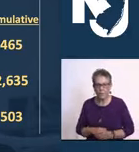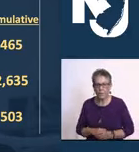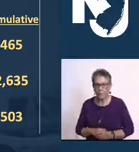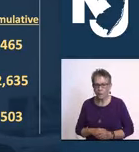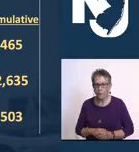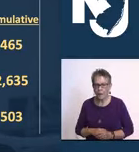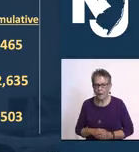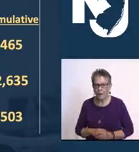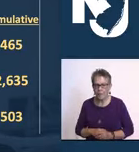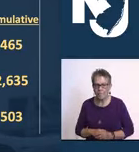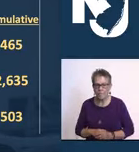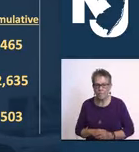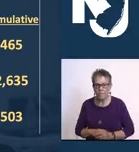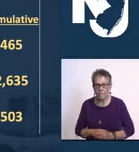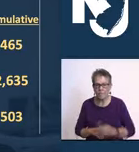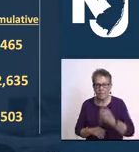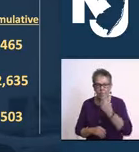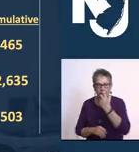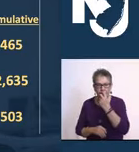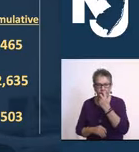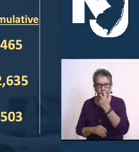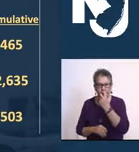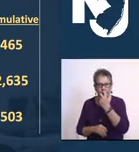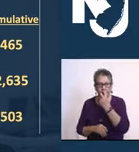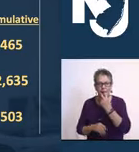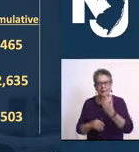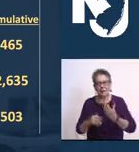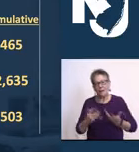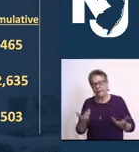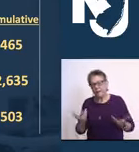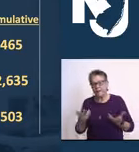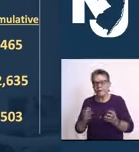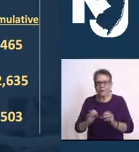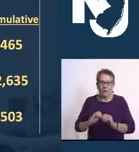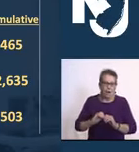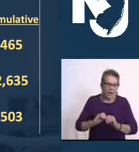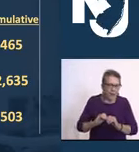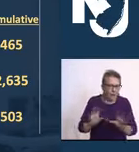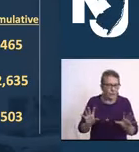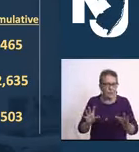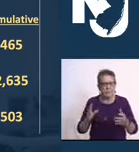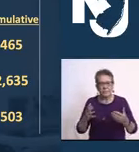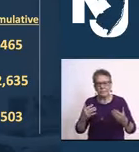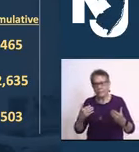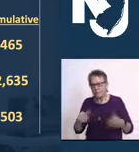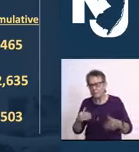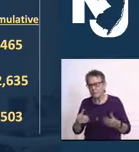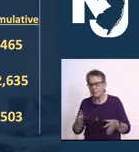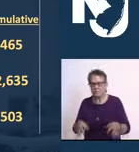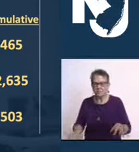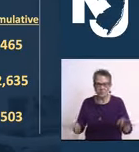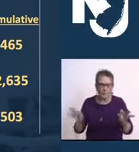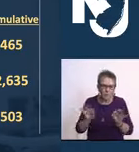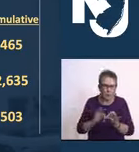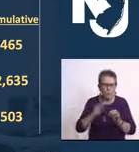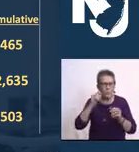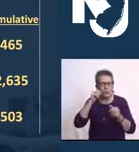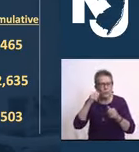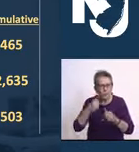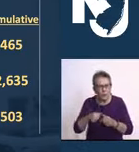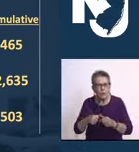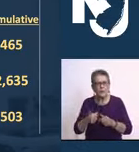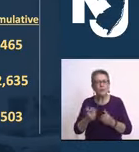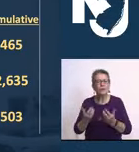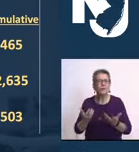educators and staff impacted below that. Obviously we care about every single one of those cases, but keep in mind we have 1.4